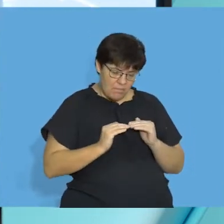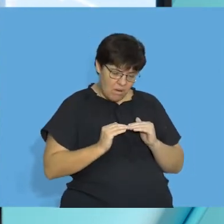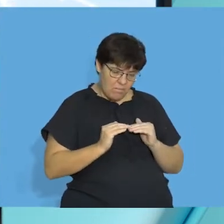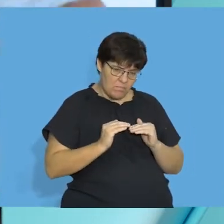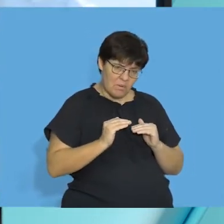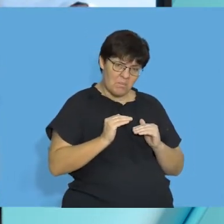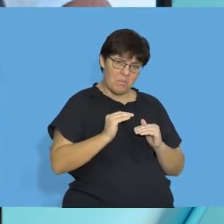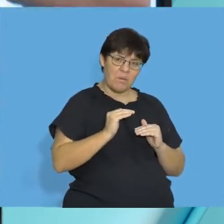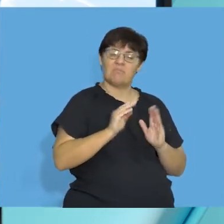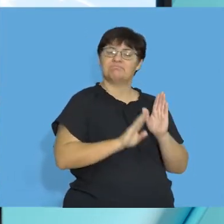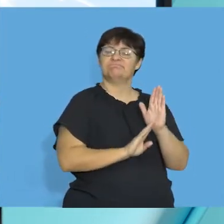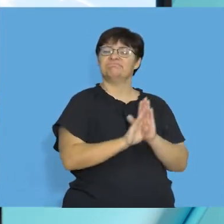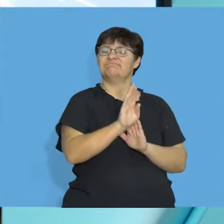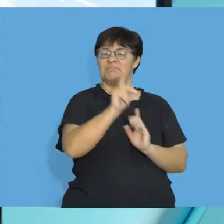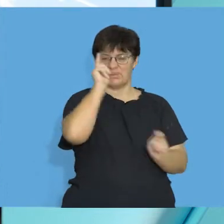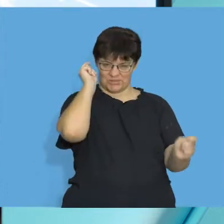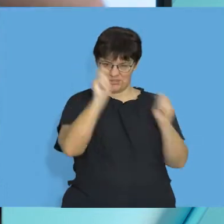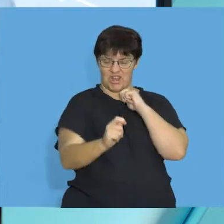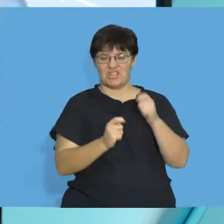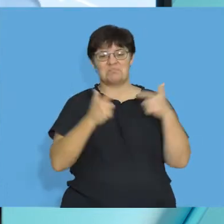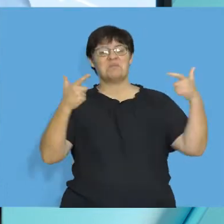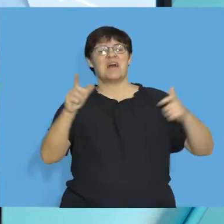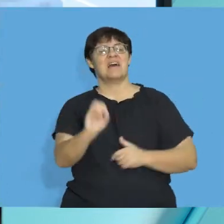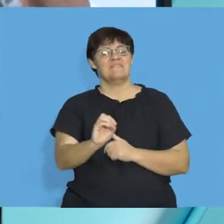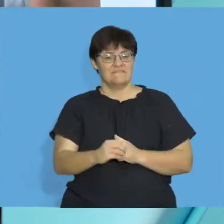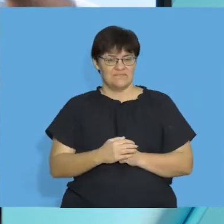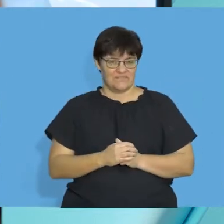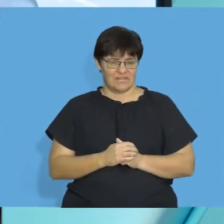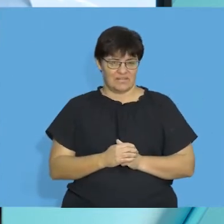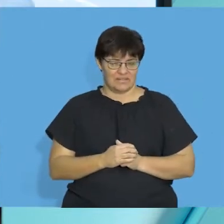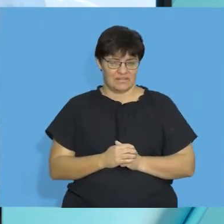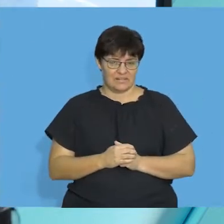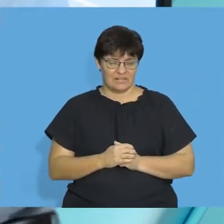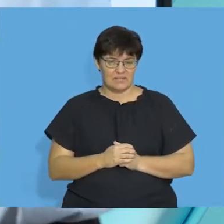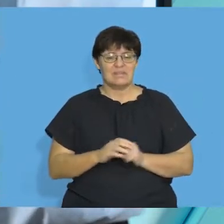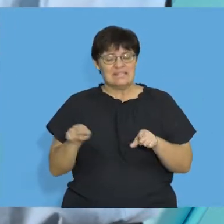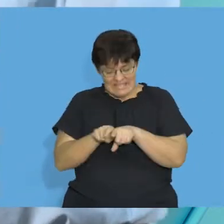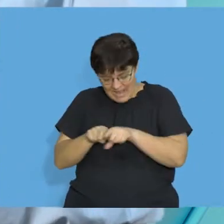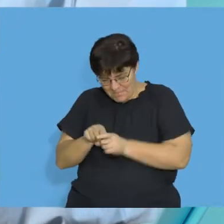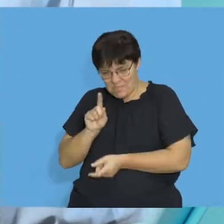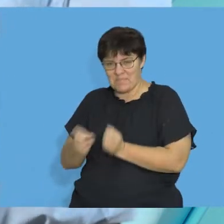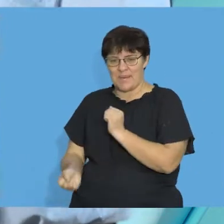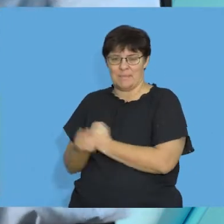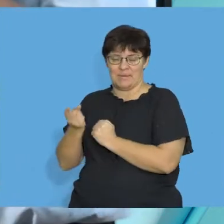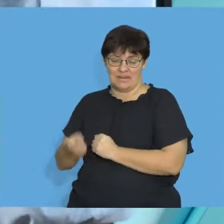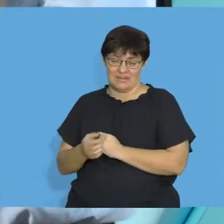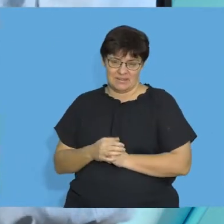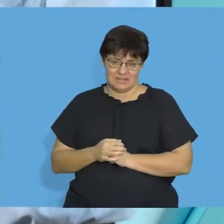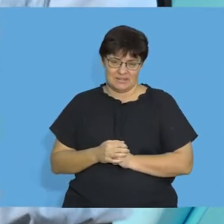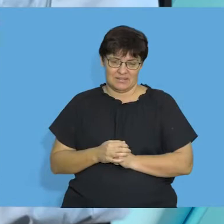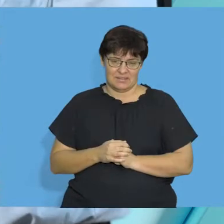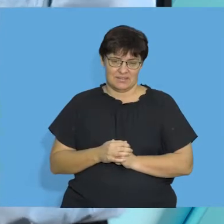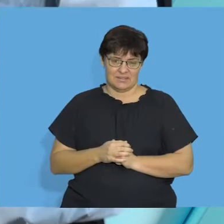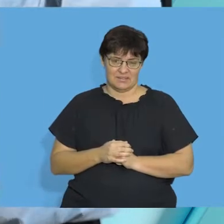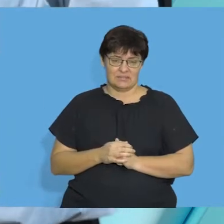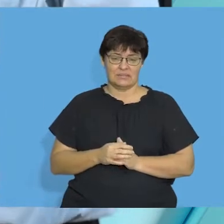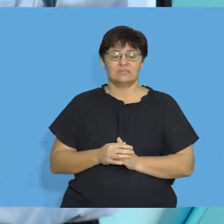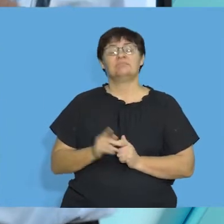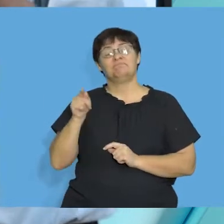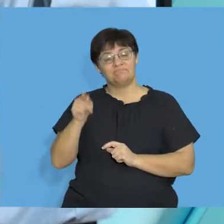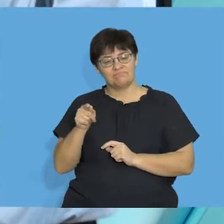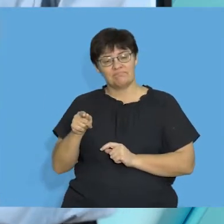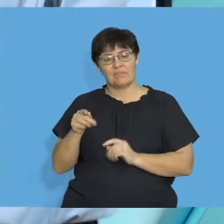increase, that's a big change in your marks. And that's exactly what's happening here. There's a change with